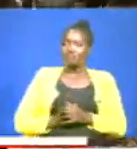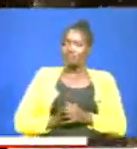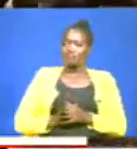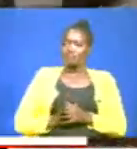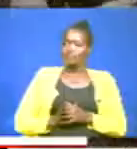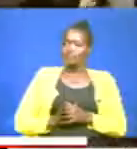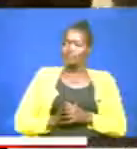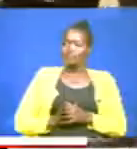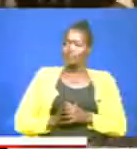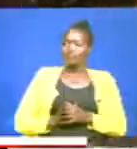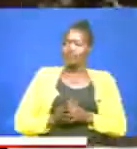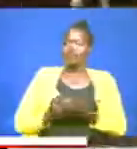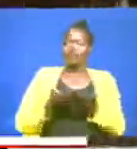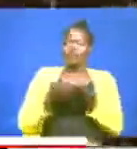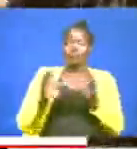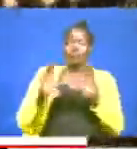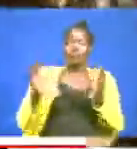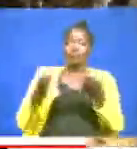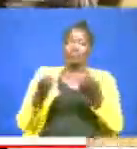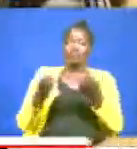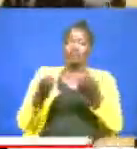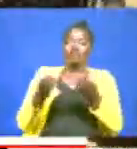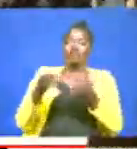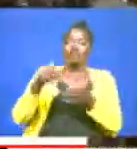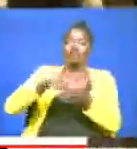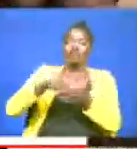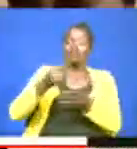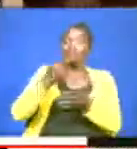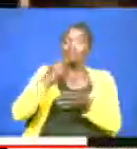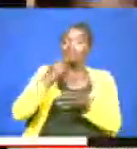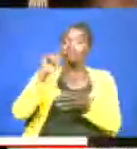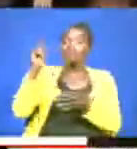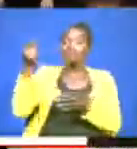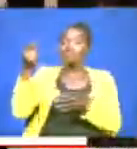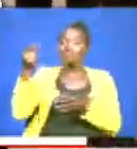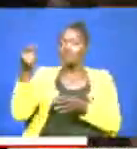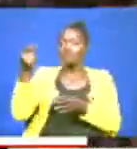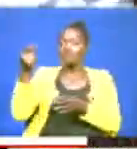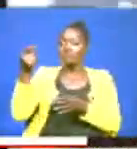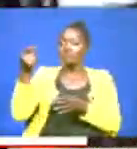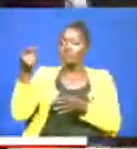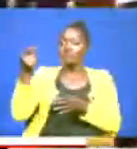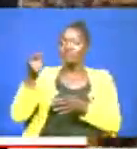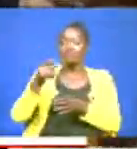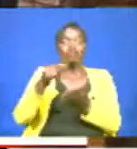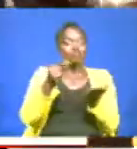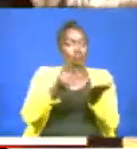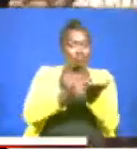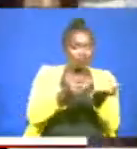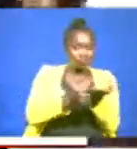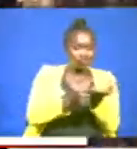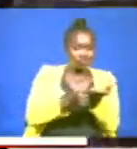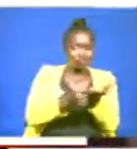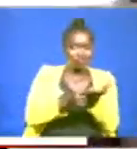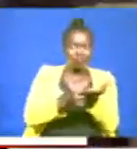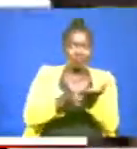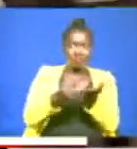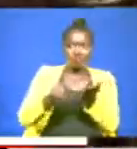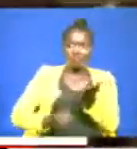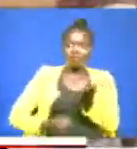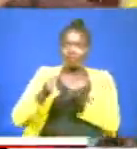The Atakare communities are comprised of the Turkana of Kenya, Gijie of Uganda, Toposa of South